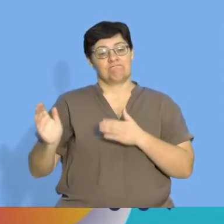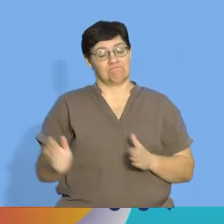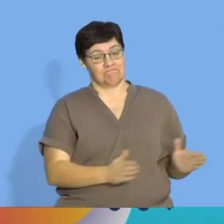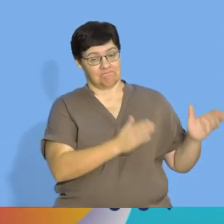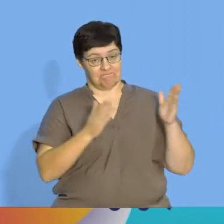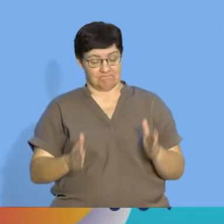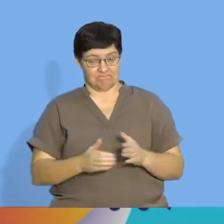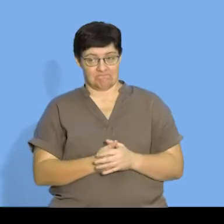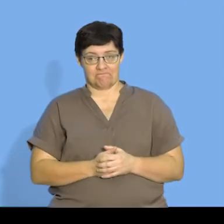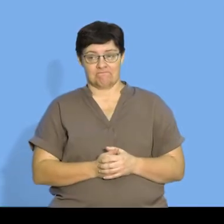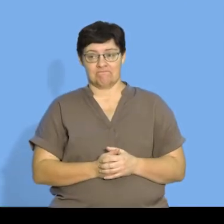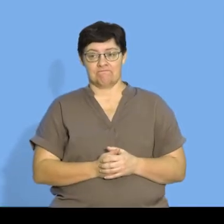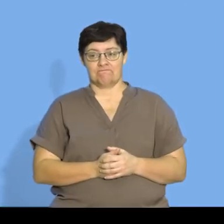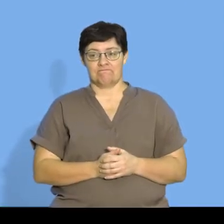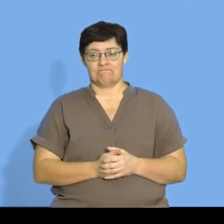Okay, we move on now